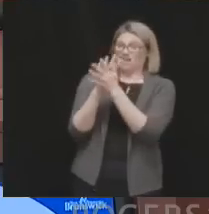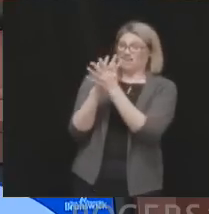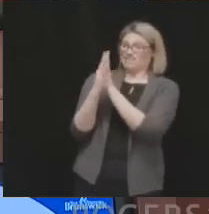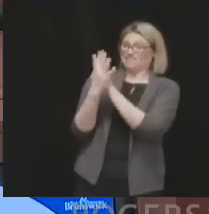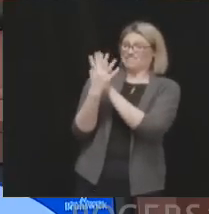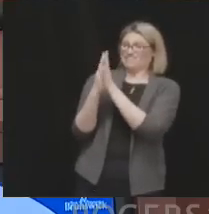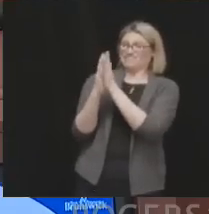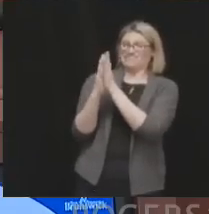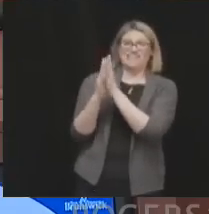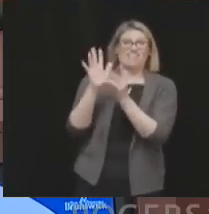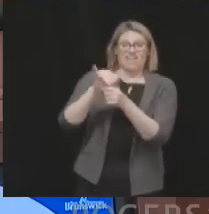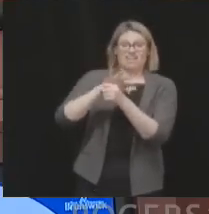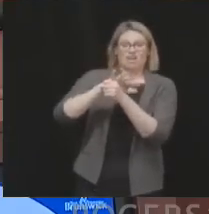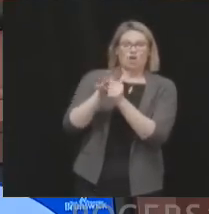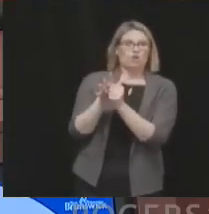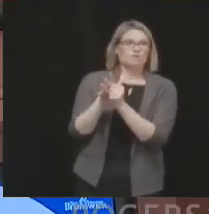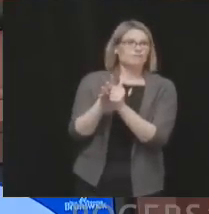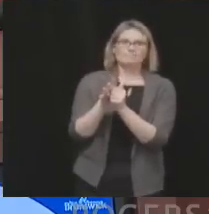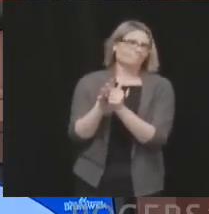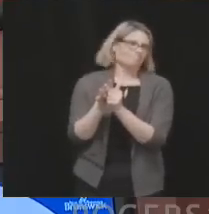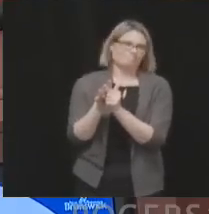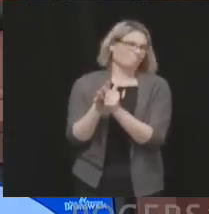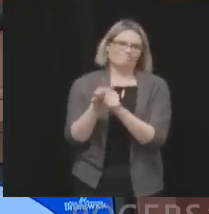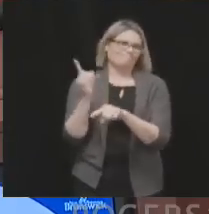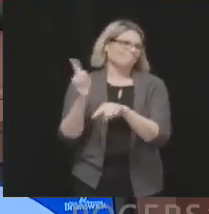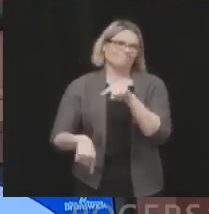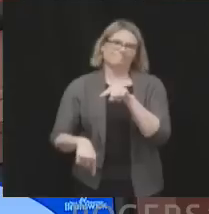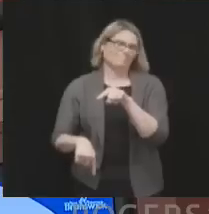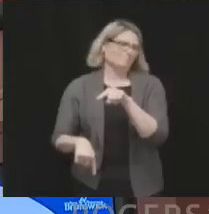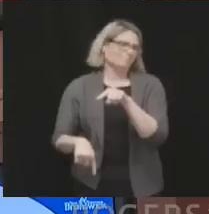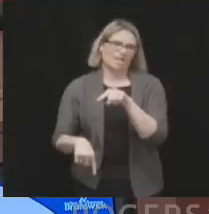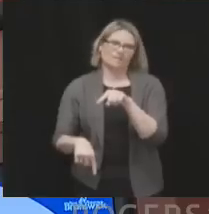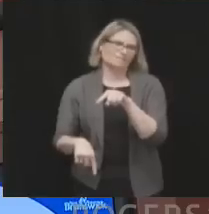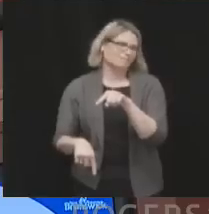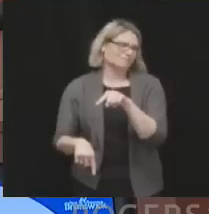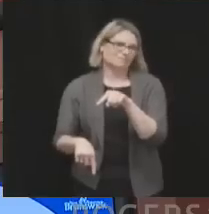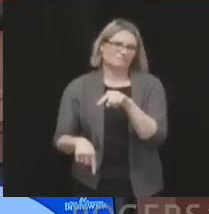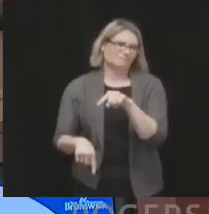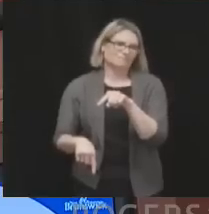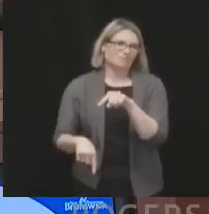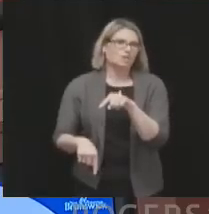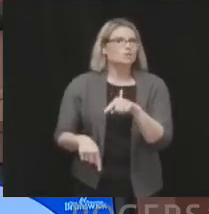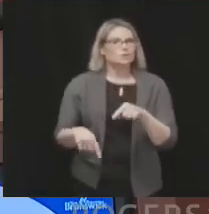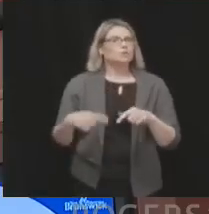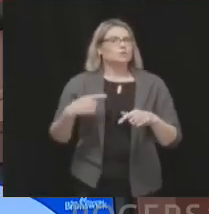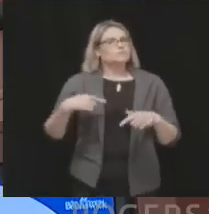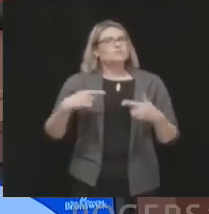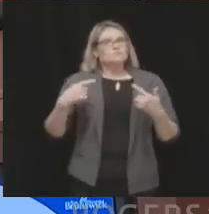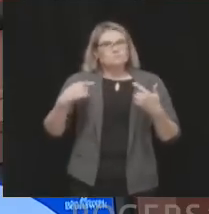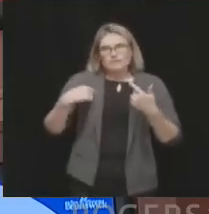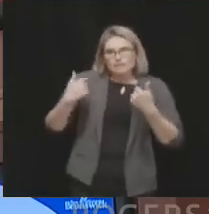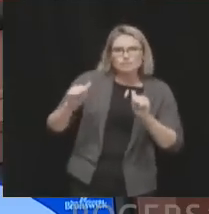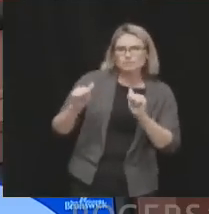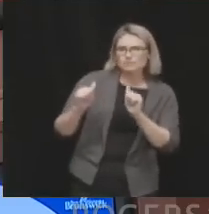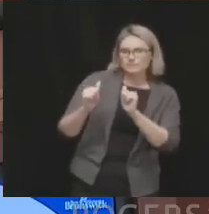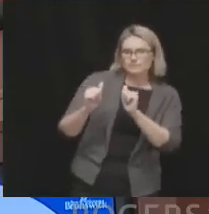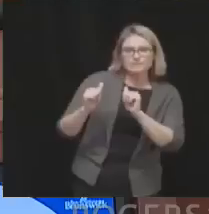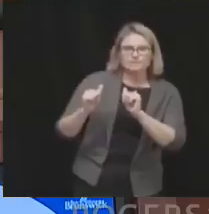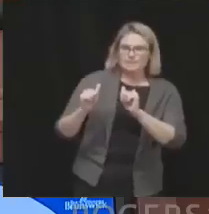vocations to the best degree possible when they're largely dependent on those kinds of large, tightly